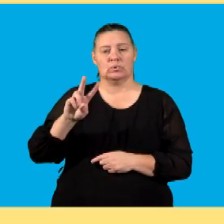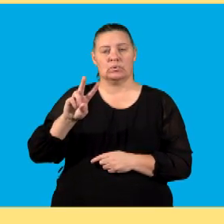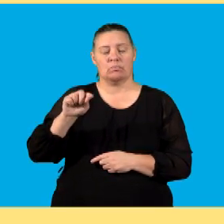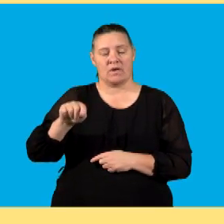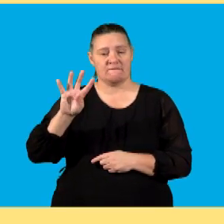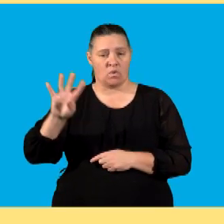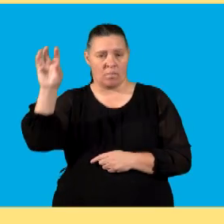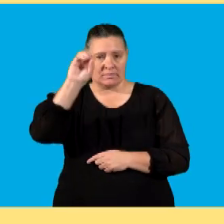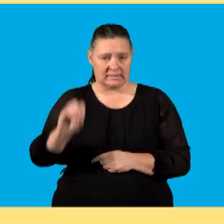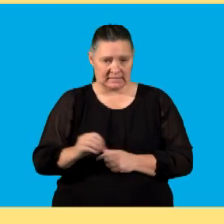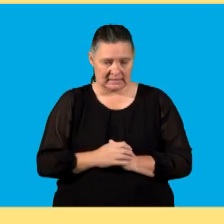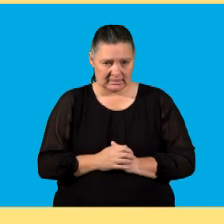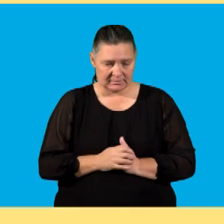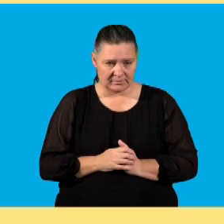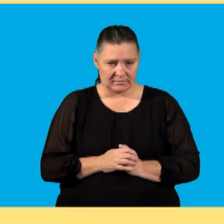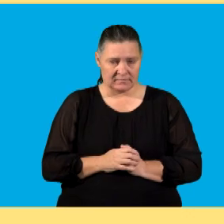42.4%.